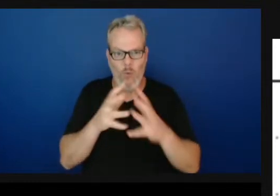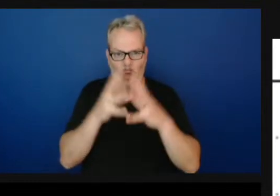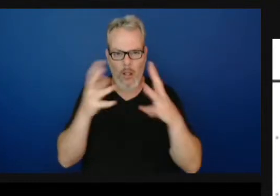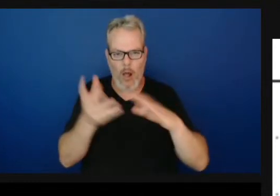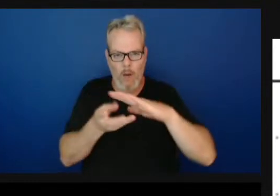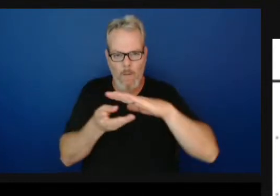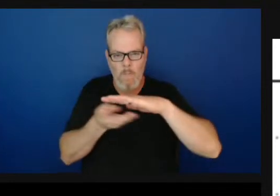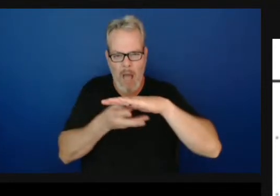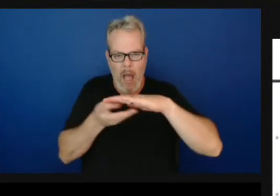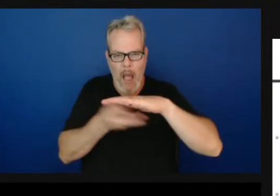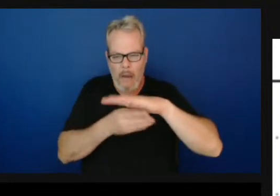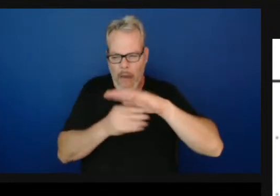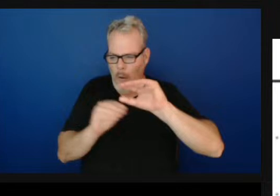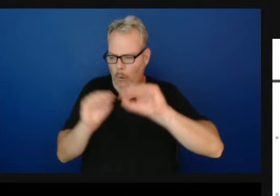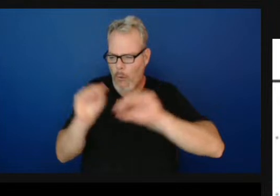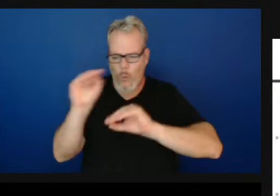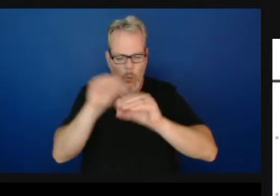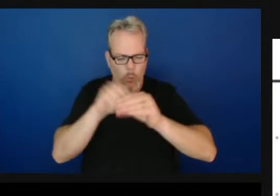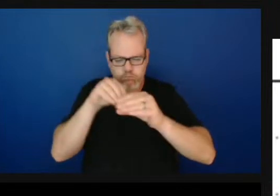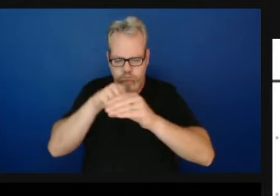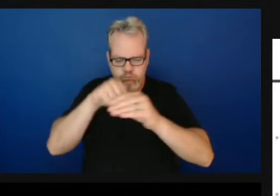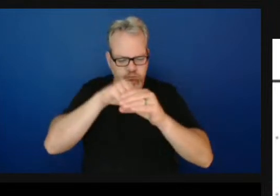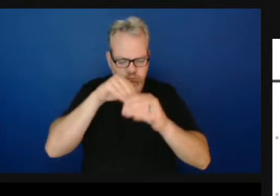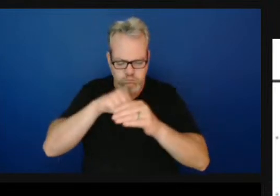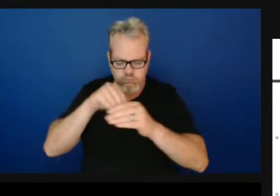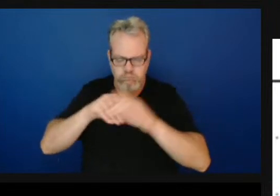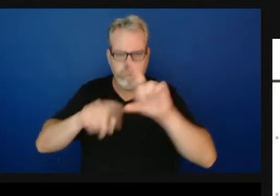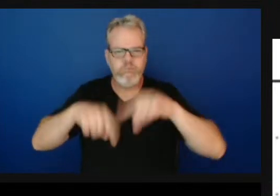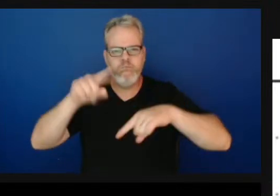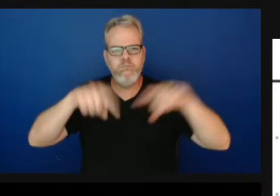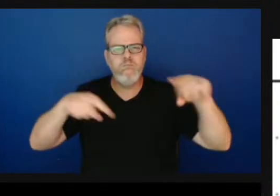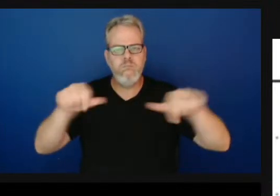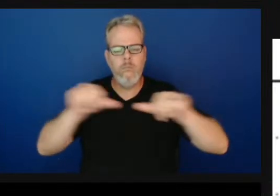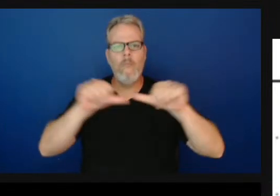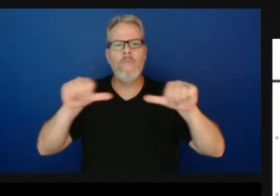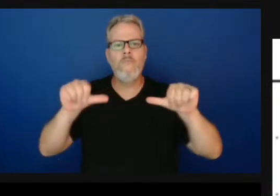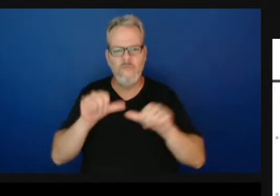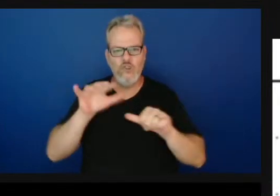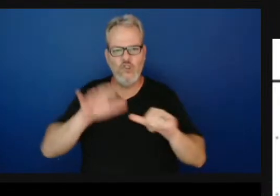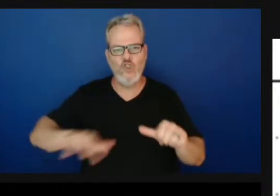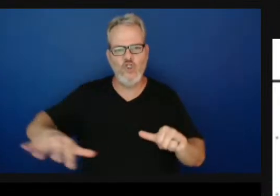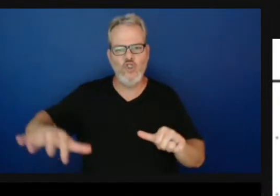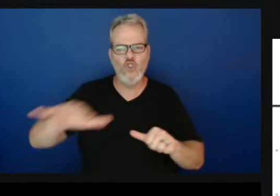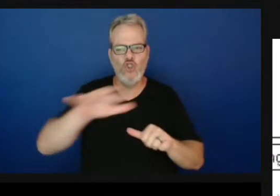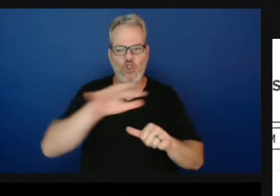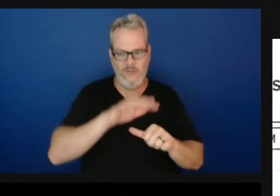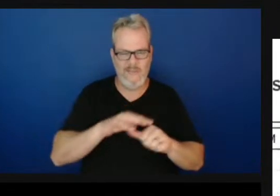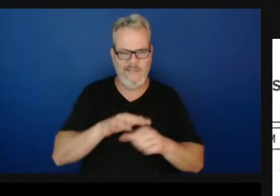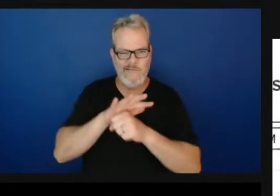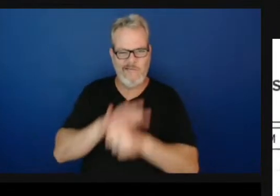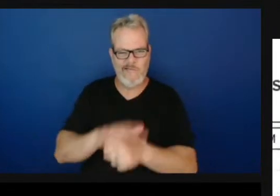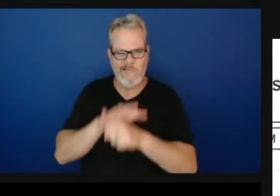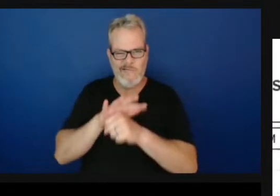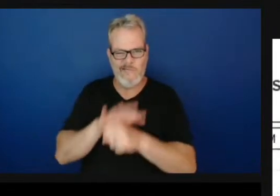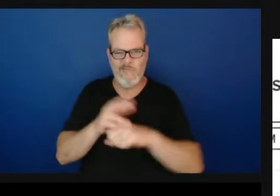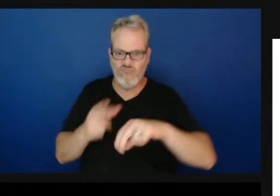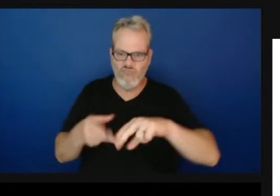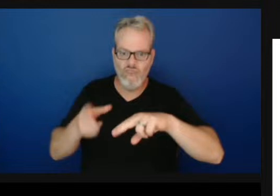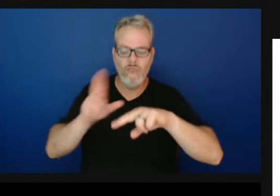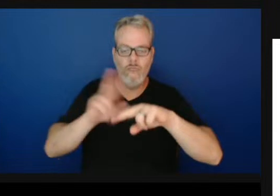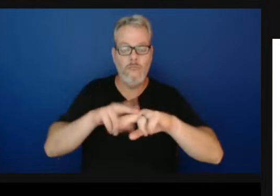It popped open a little pathway, and that was able to relieve the pressure temporarily. But as we zoom back out